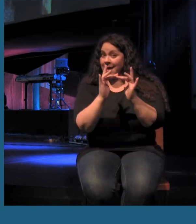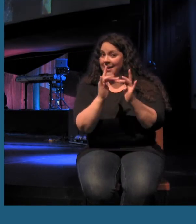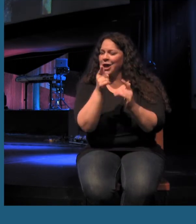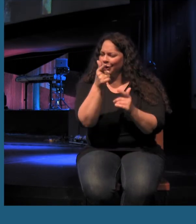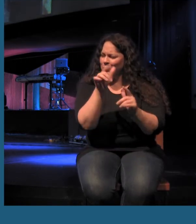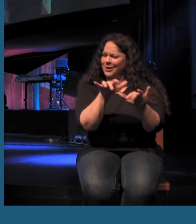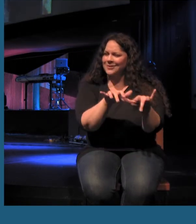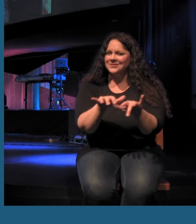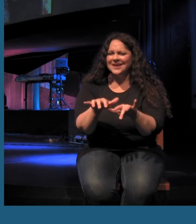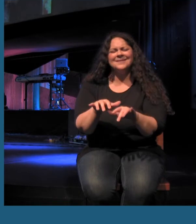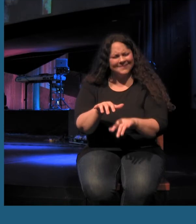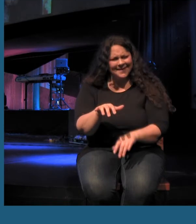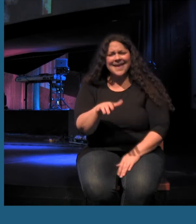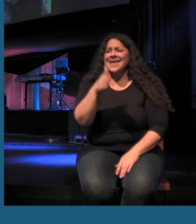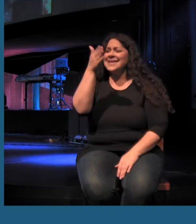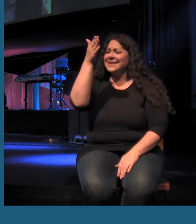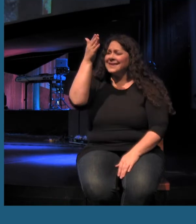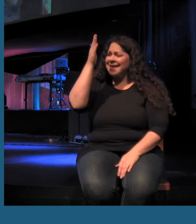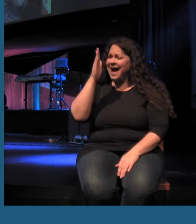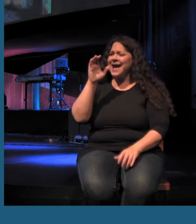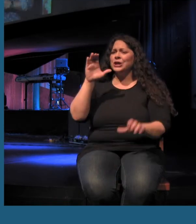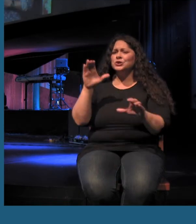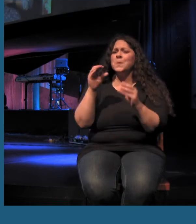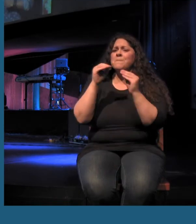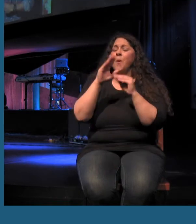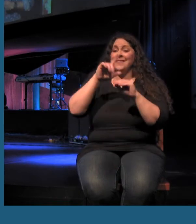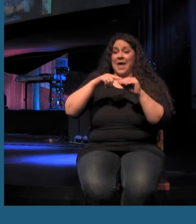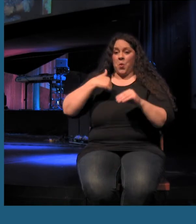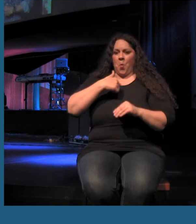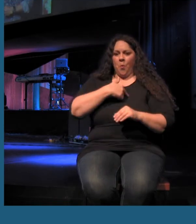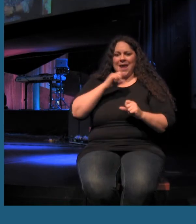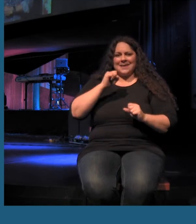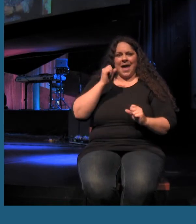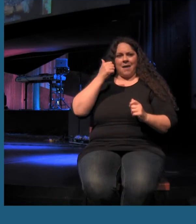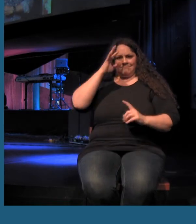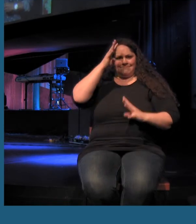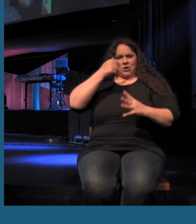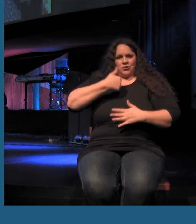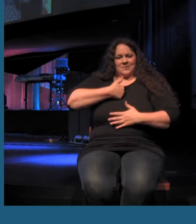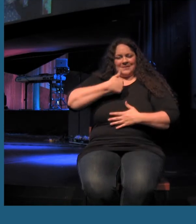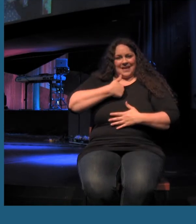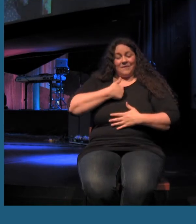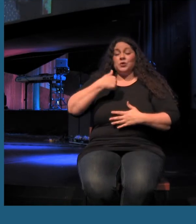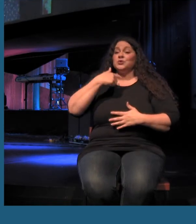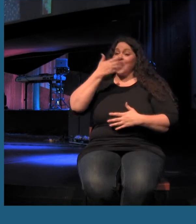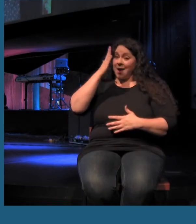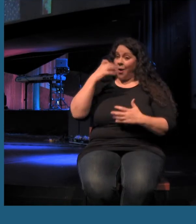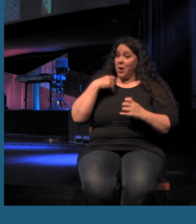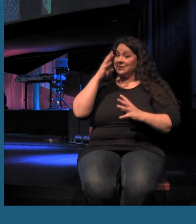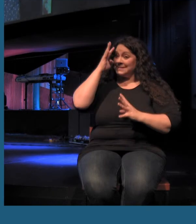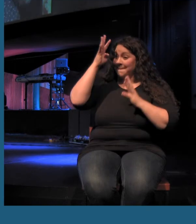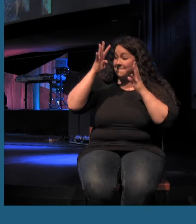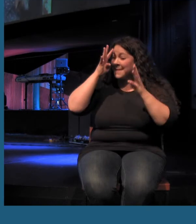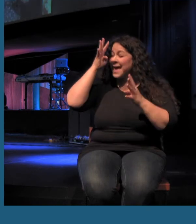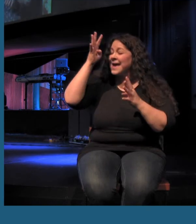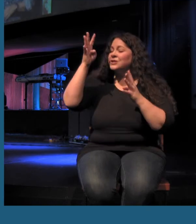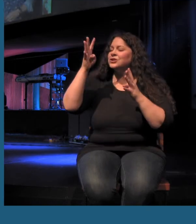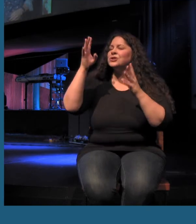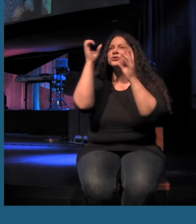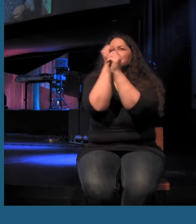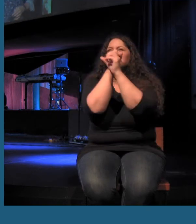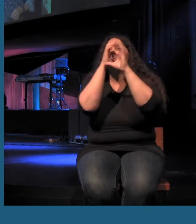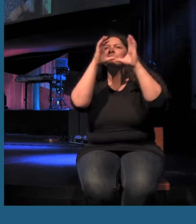do more than we imagine. So we've been given an imagination to use to picture